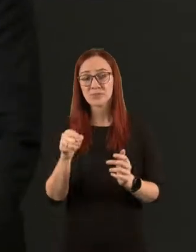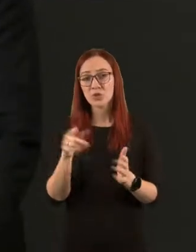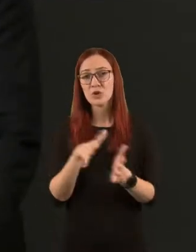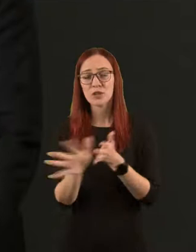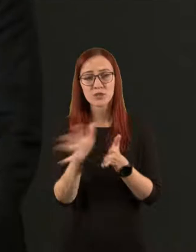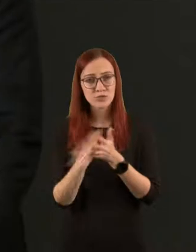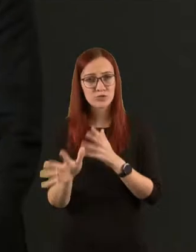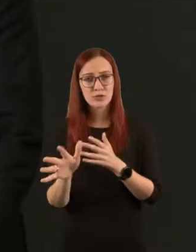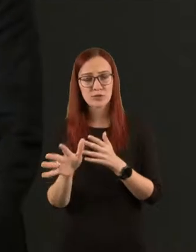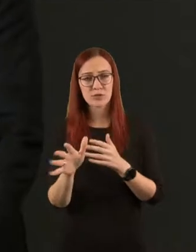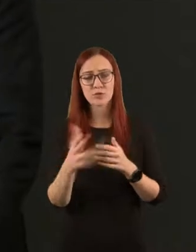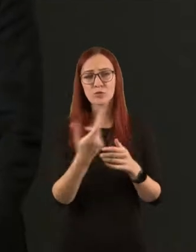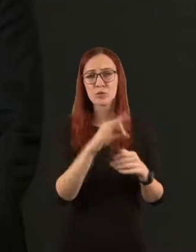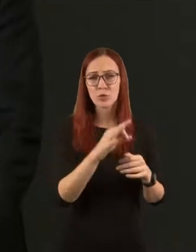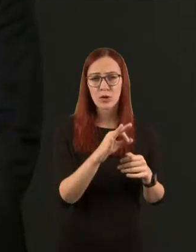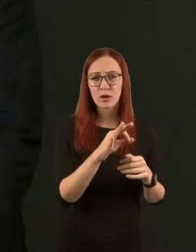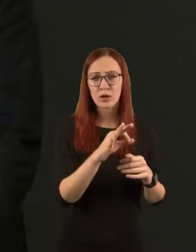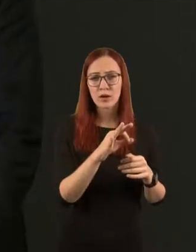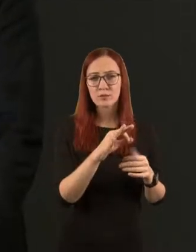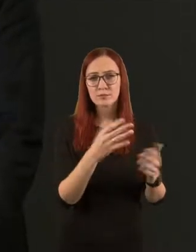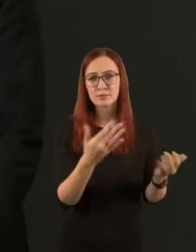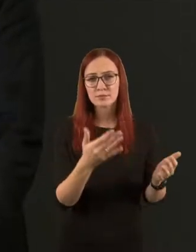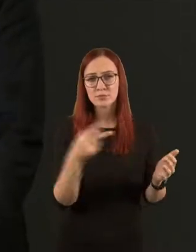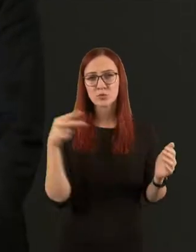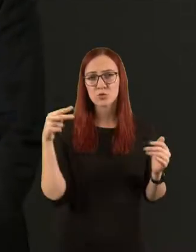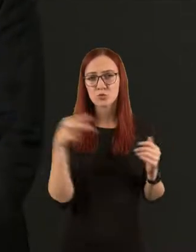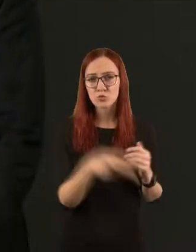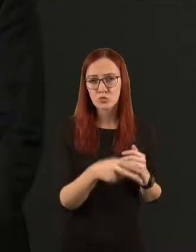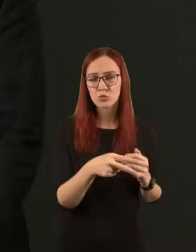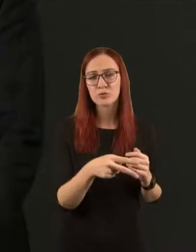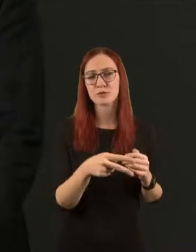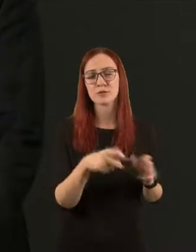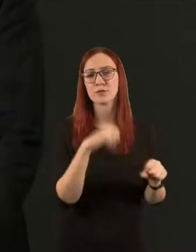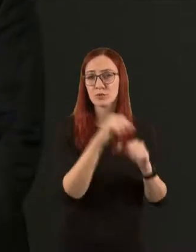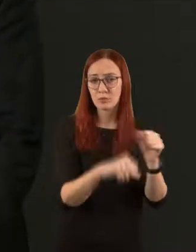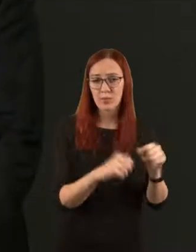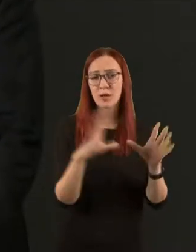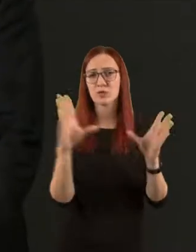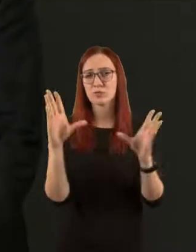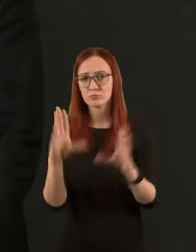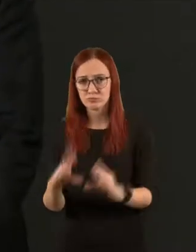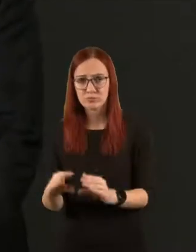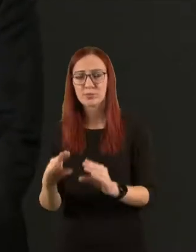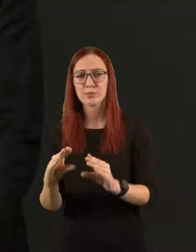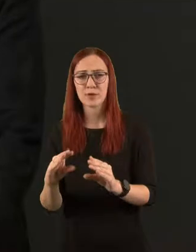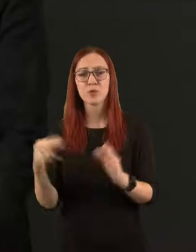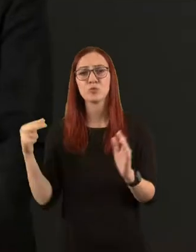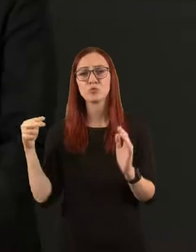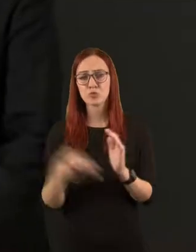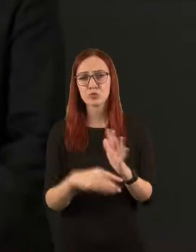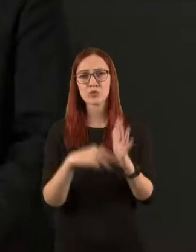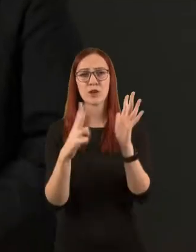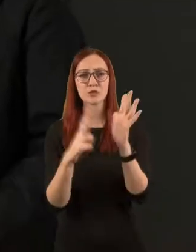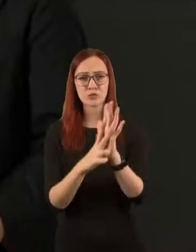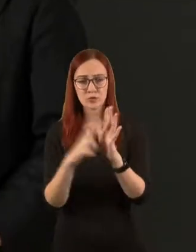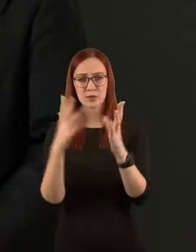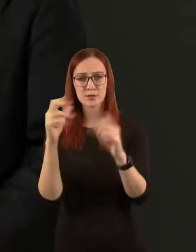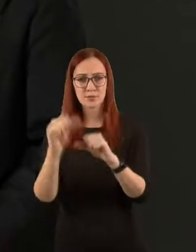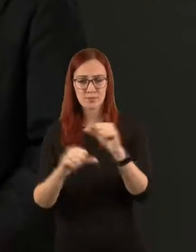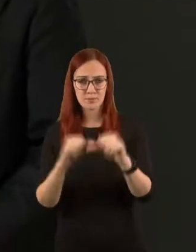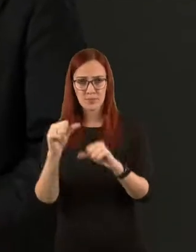climate policies alone are estimated at 3% of GDP annually over the next decade.